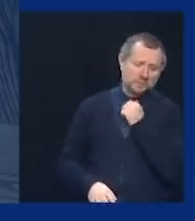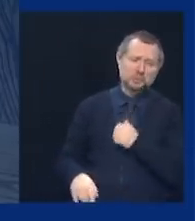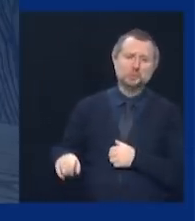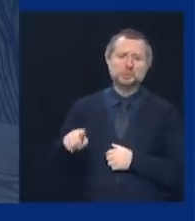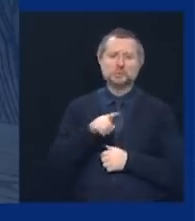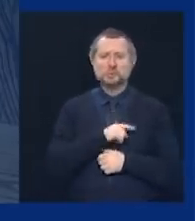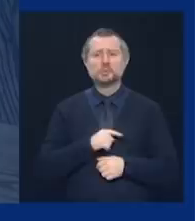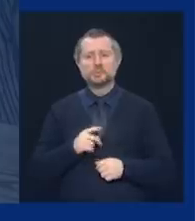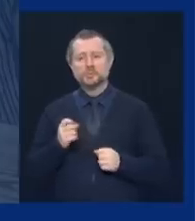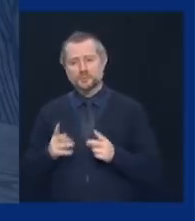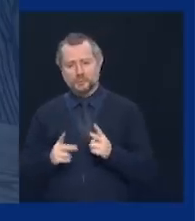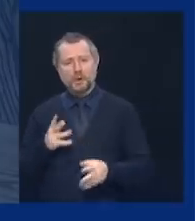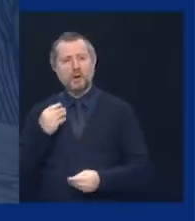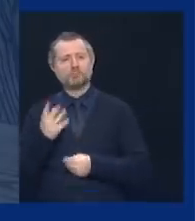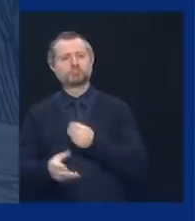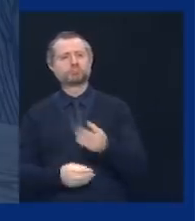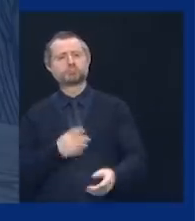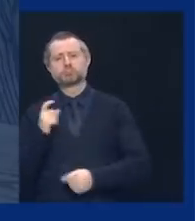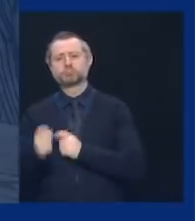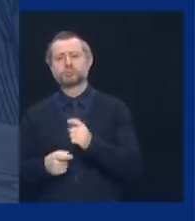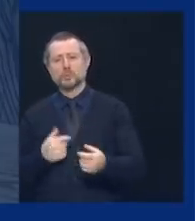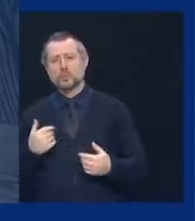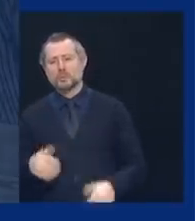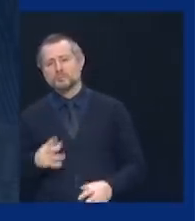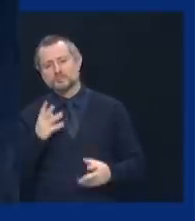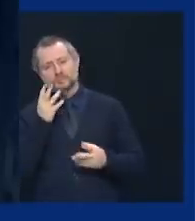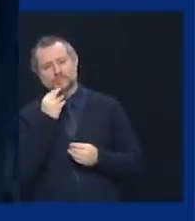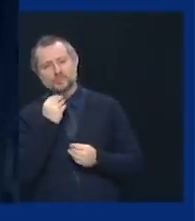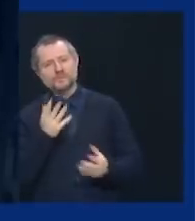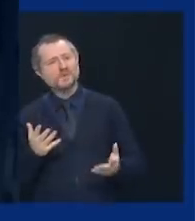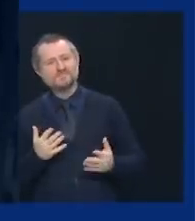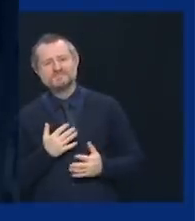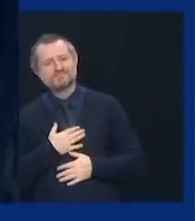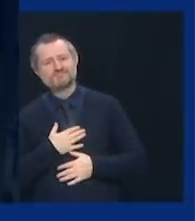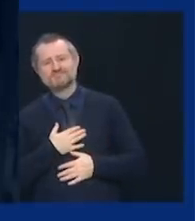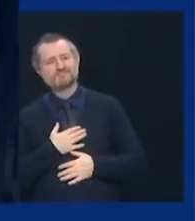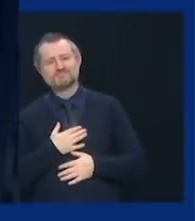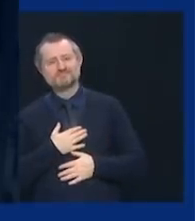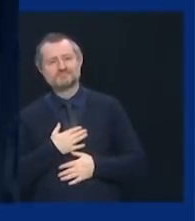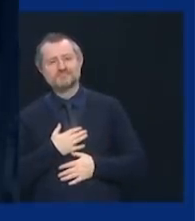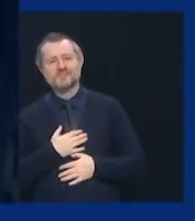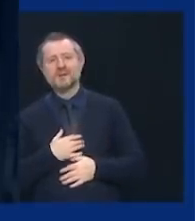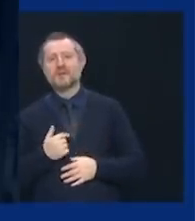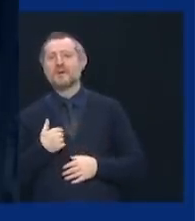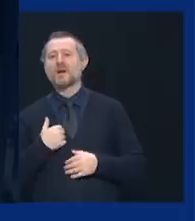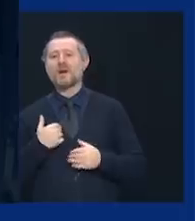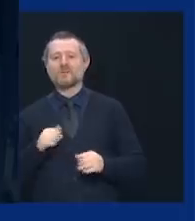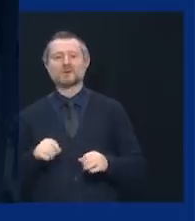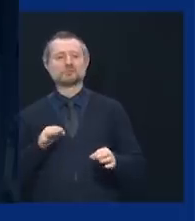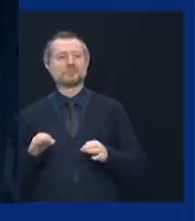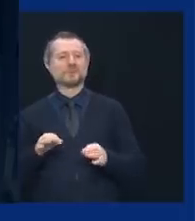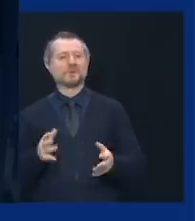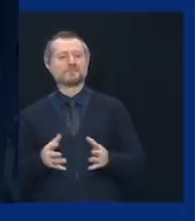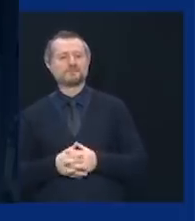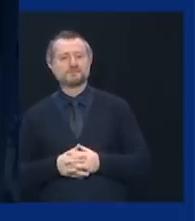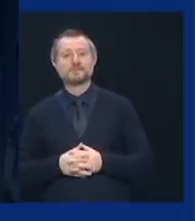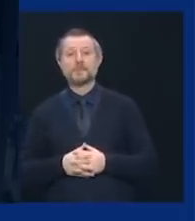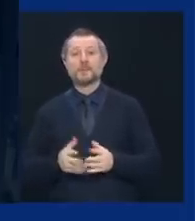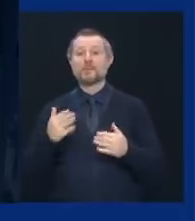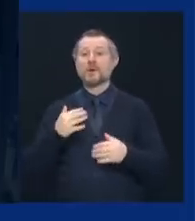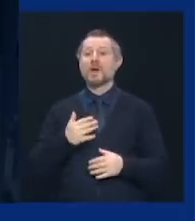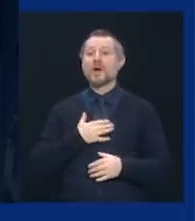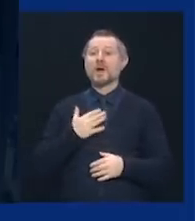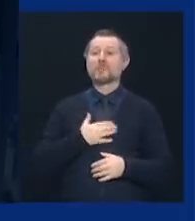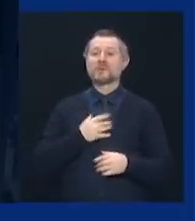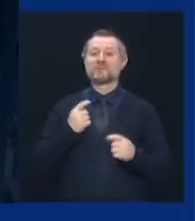New Yorkers are just beautiful people. I mean, I don't even have another way to say it. Happy Festivus for those